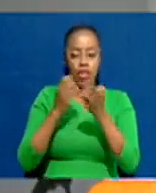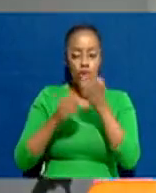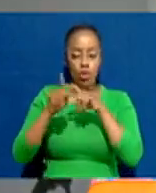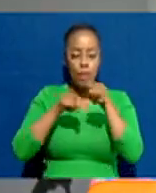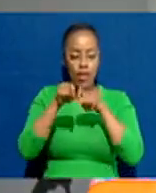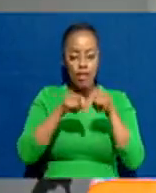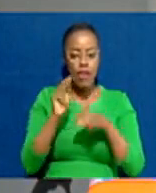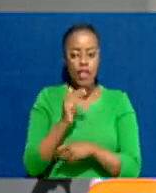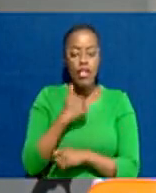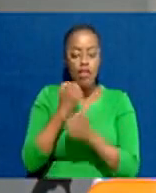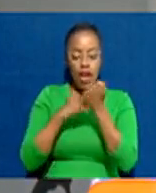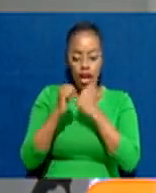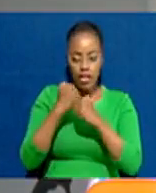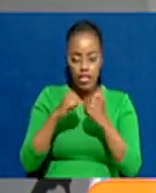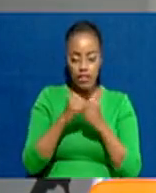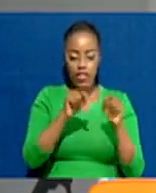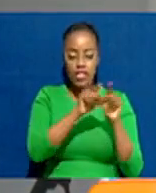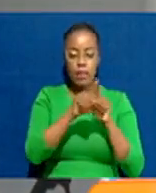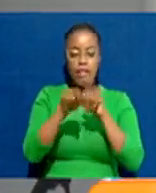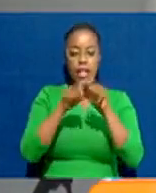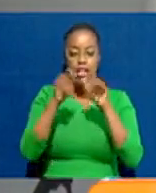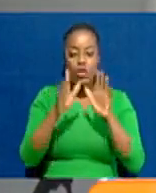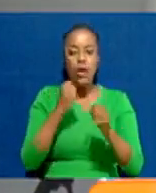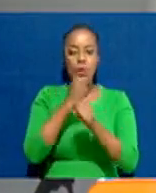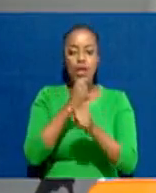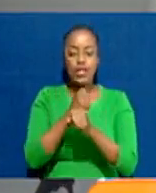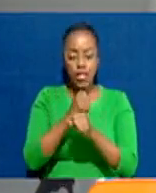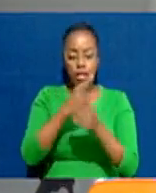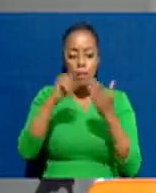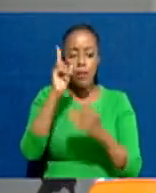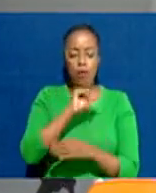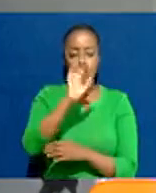regulation, we have already taken active steps as the regulator. We did in March approve our e-mobility tariff.